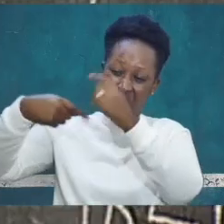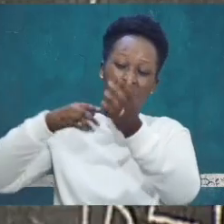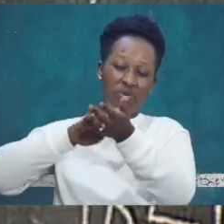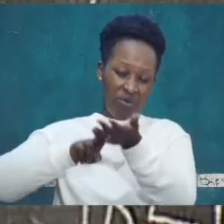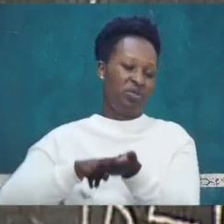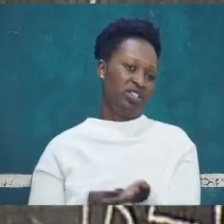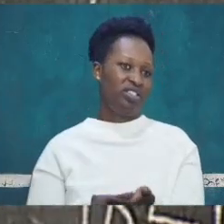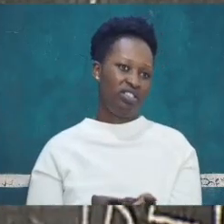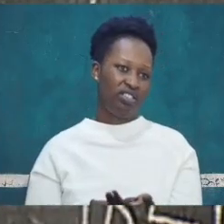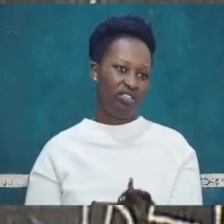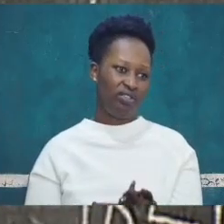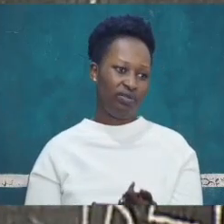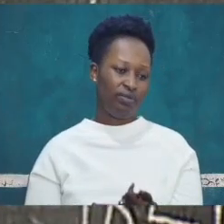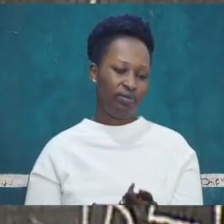it.